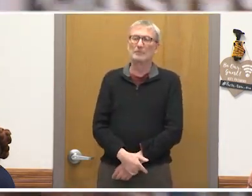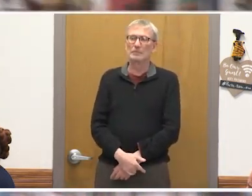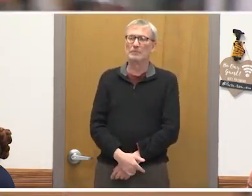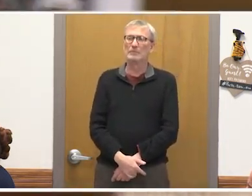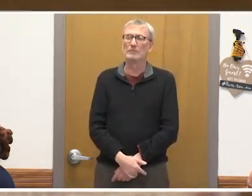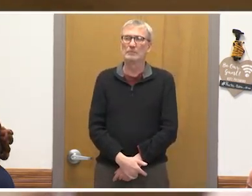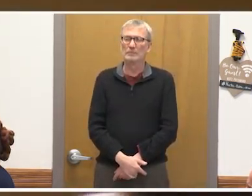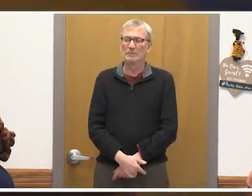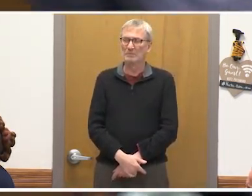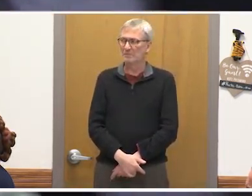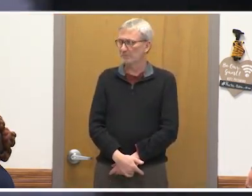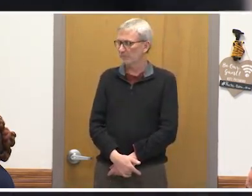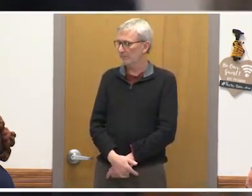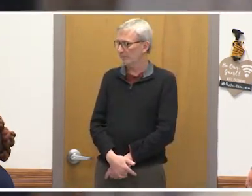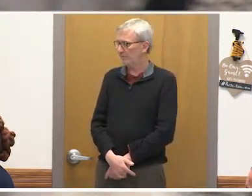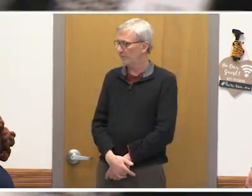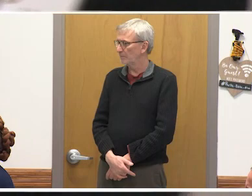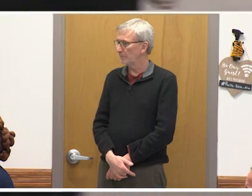I'll